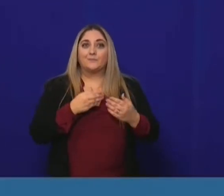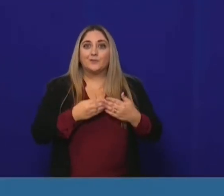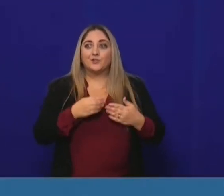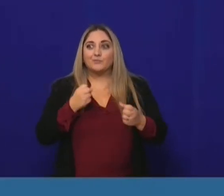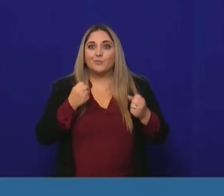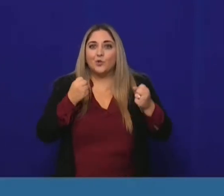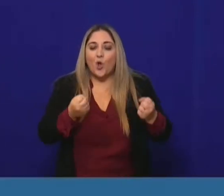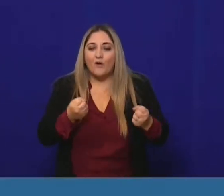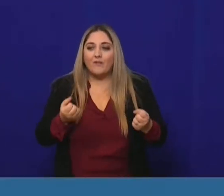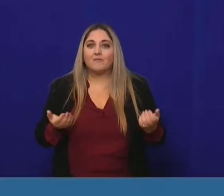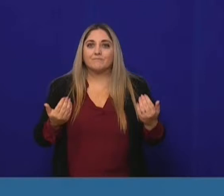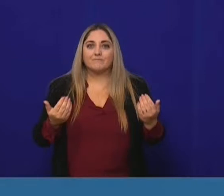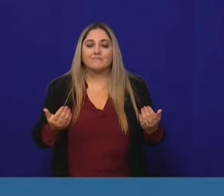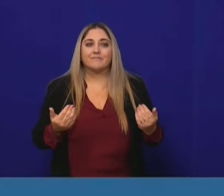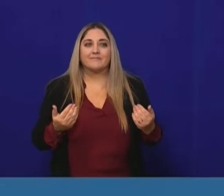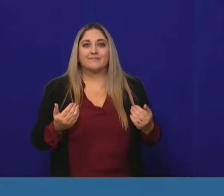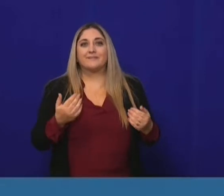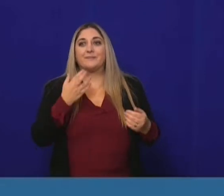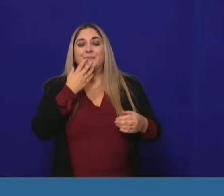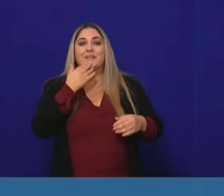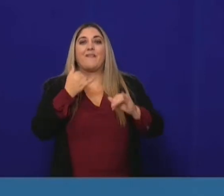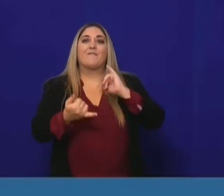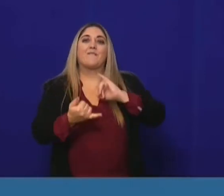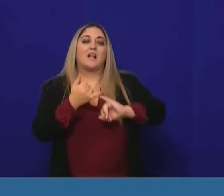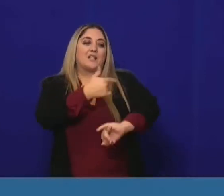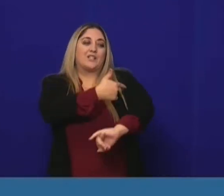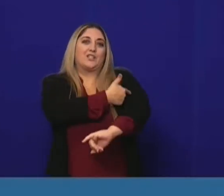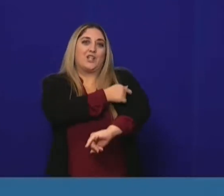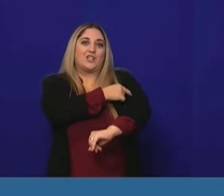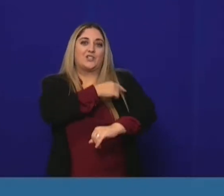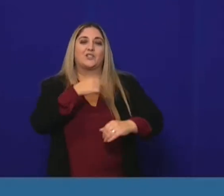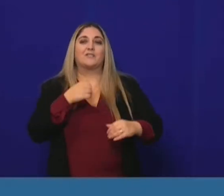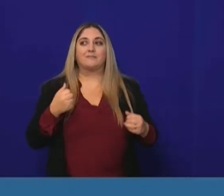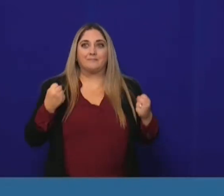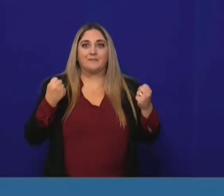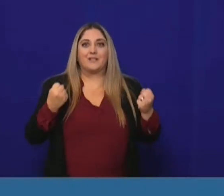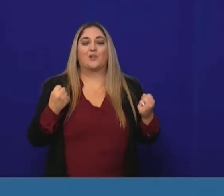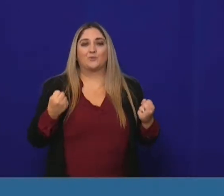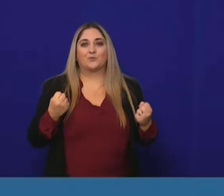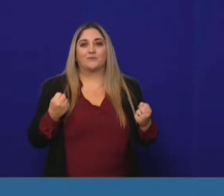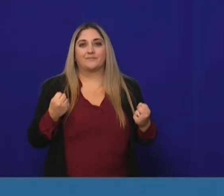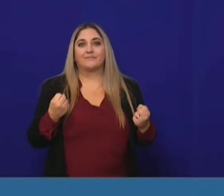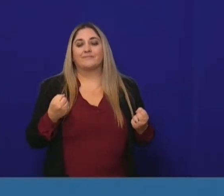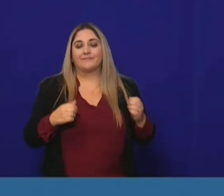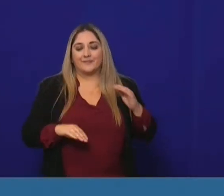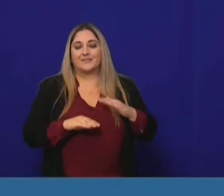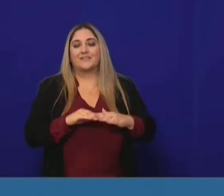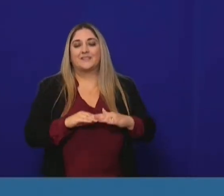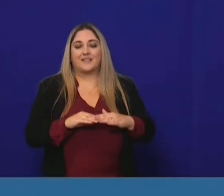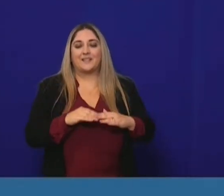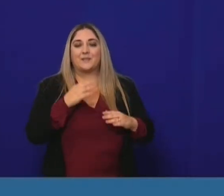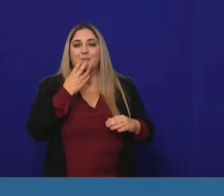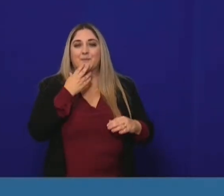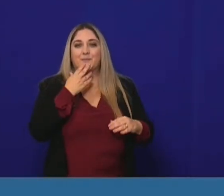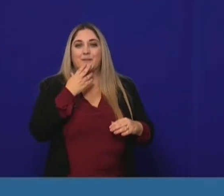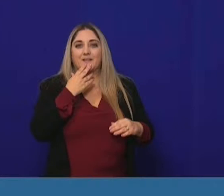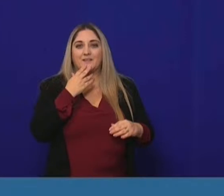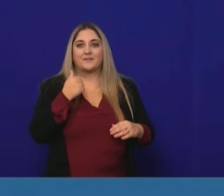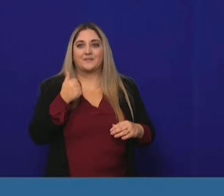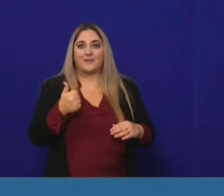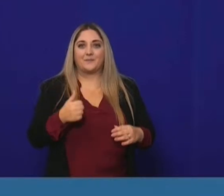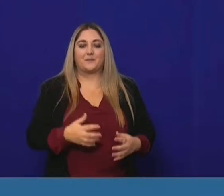din l-immune response meta tingħata din il-vaccine biex persuna propju jkun preparat la darba mbagħad ikun jista' jerġa' jiltaqa' ma' dak